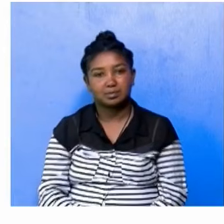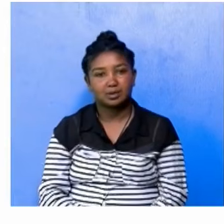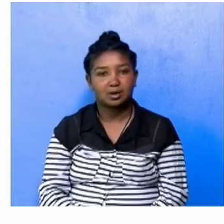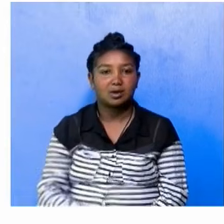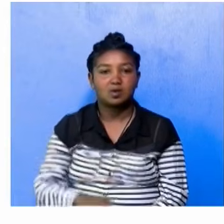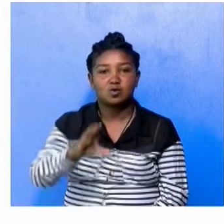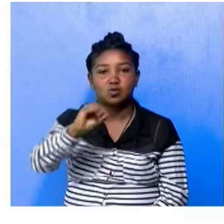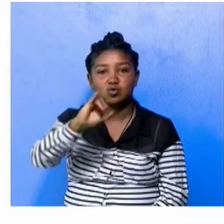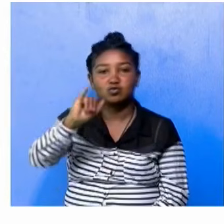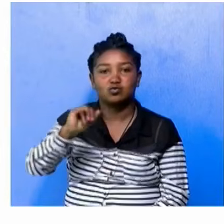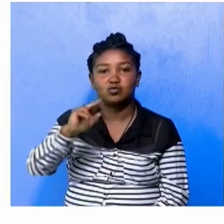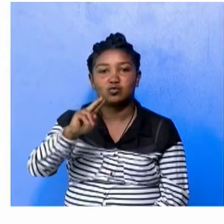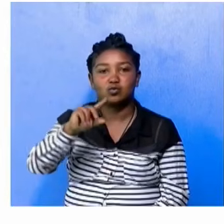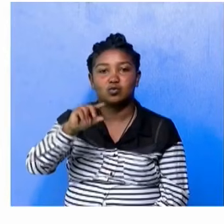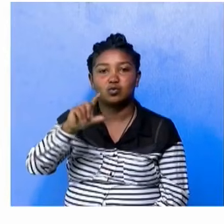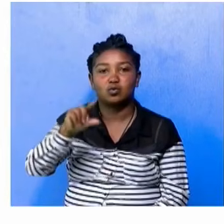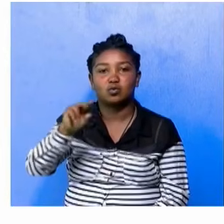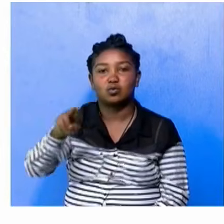Ojulu,